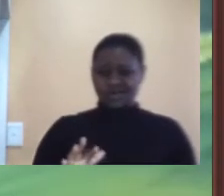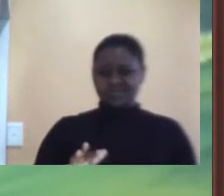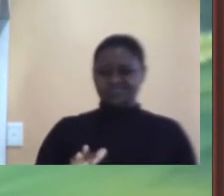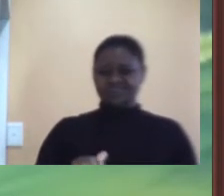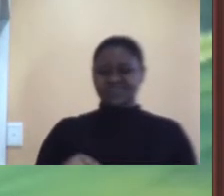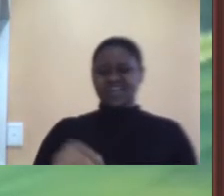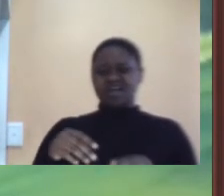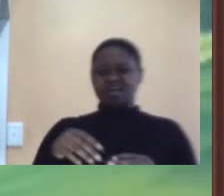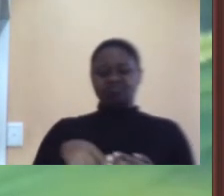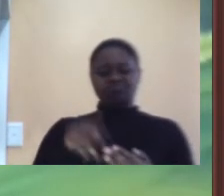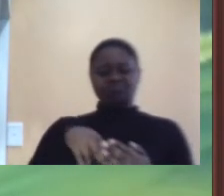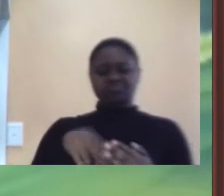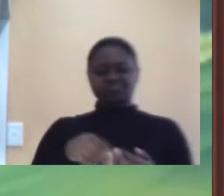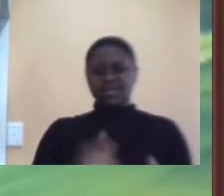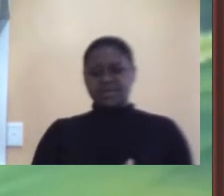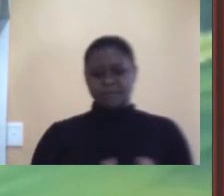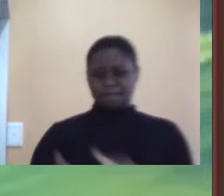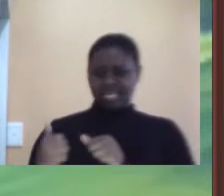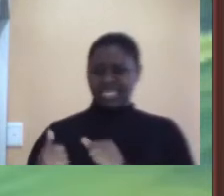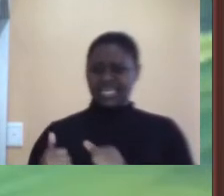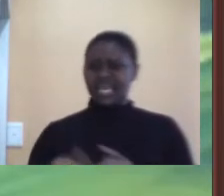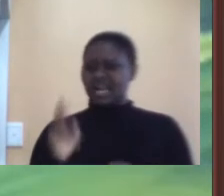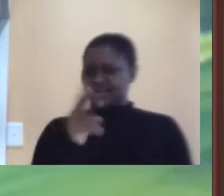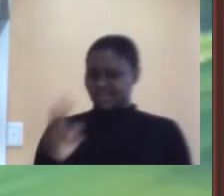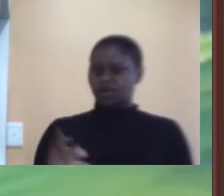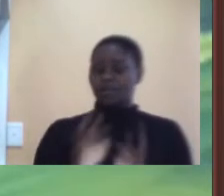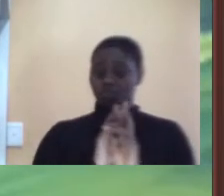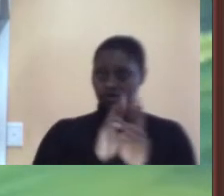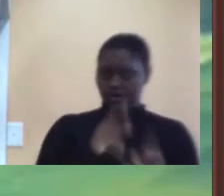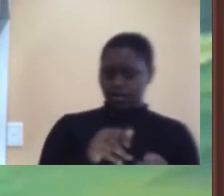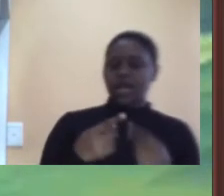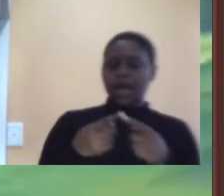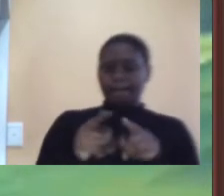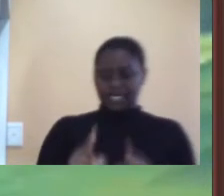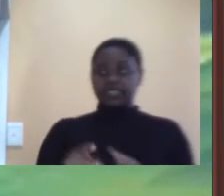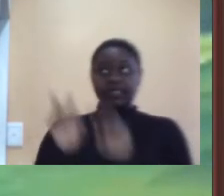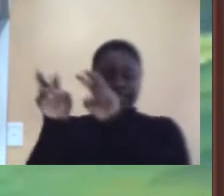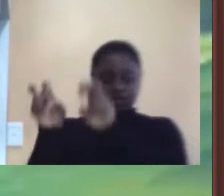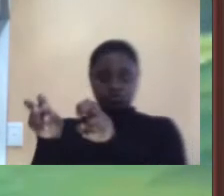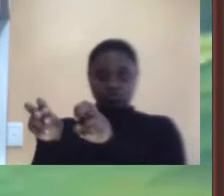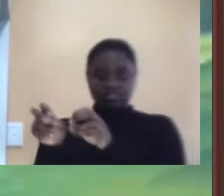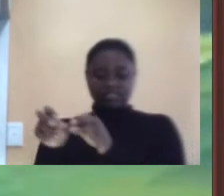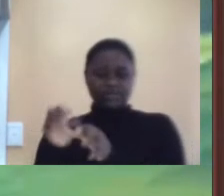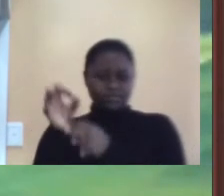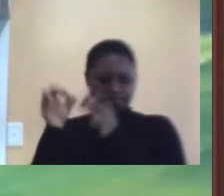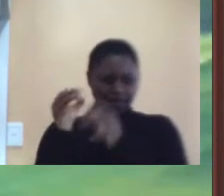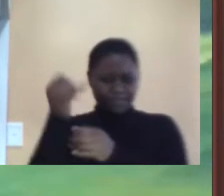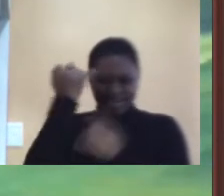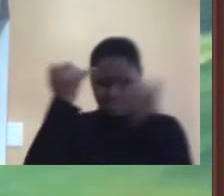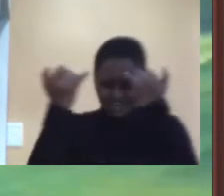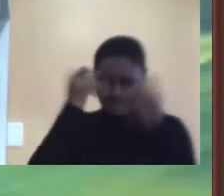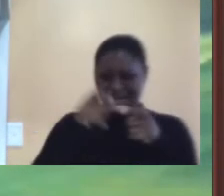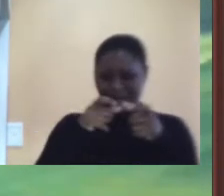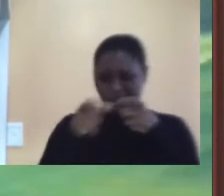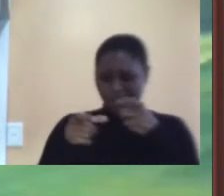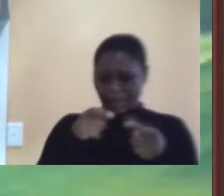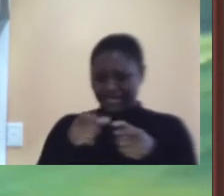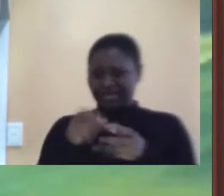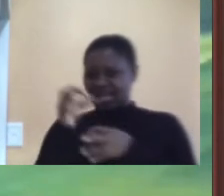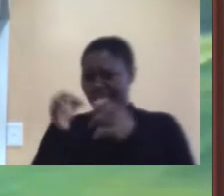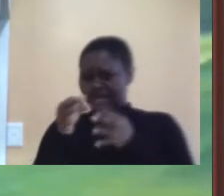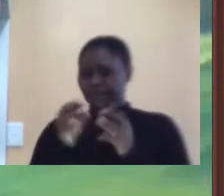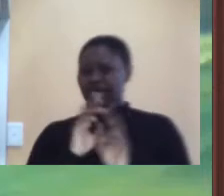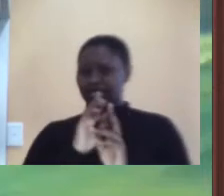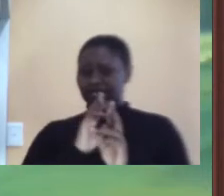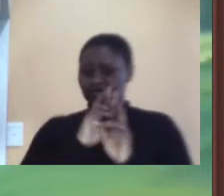us back and then start going to the report. But with the issues that has been raised, which I think I must also directly